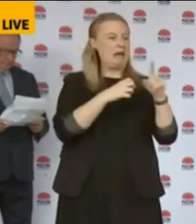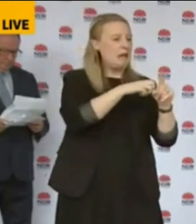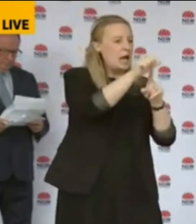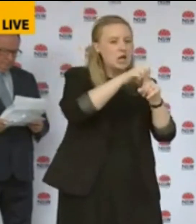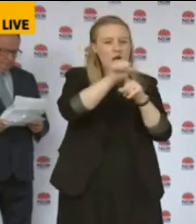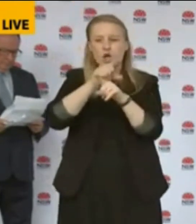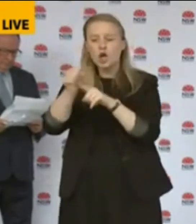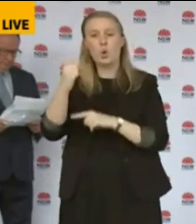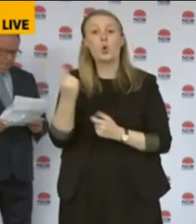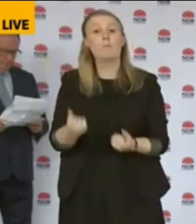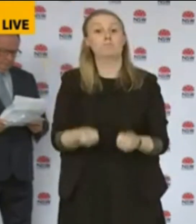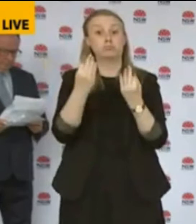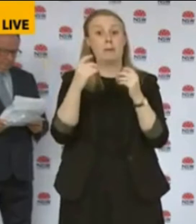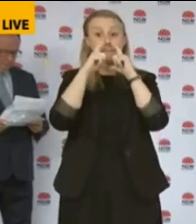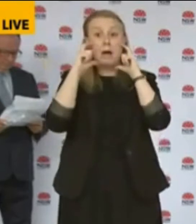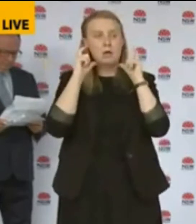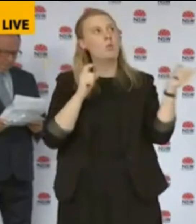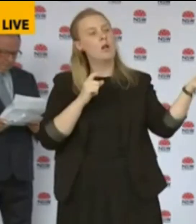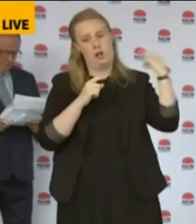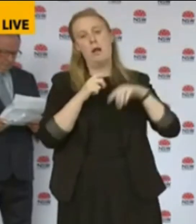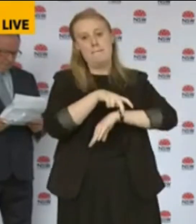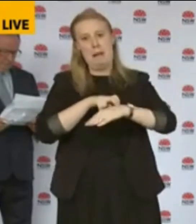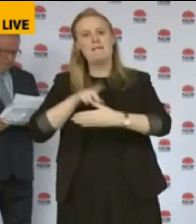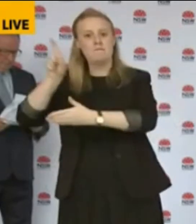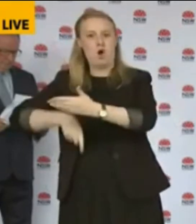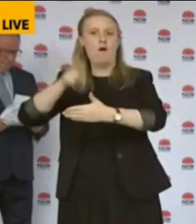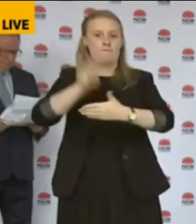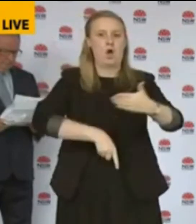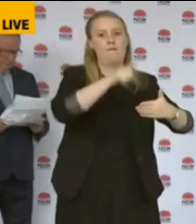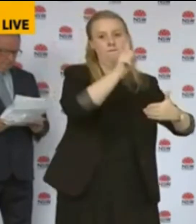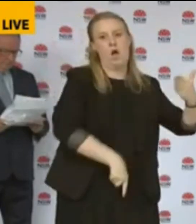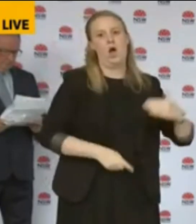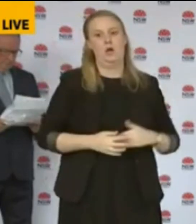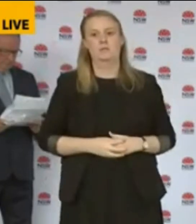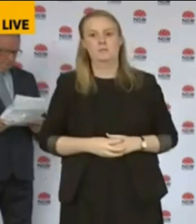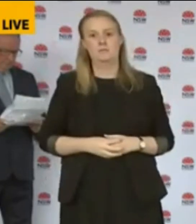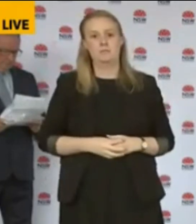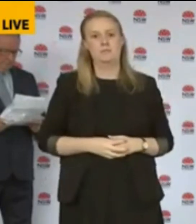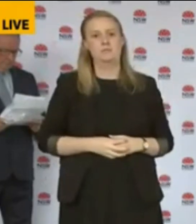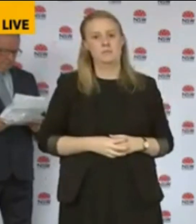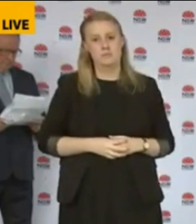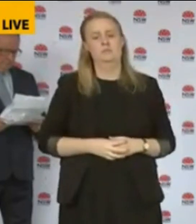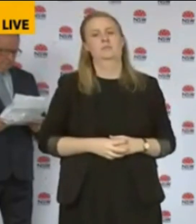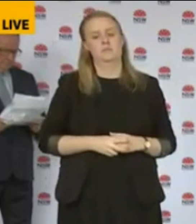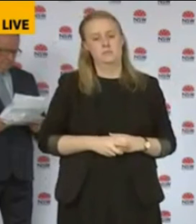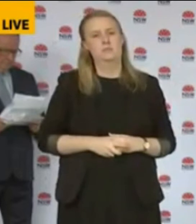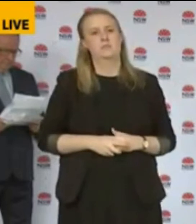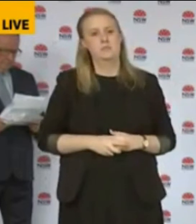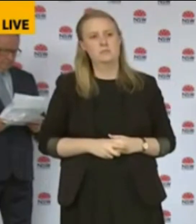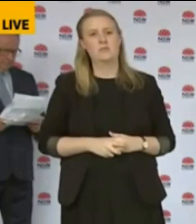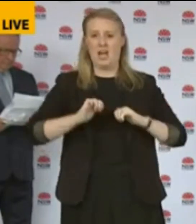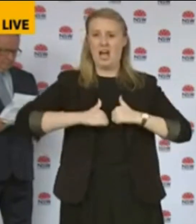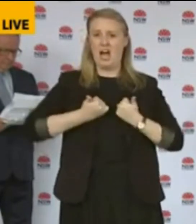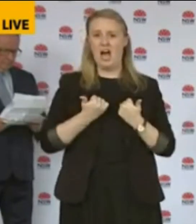support. My staff, who've done a valiant job in transport, are not going to police masking. That is